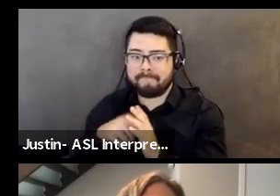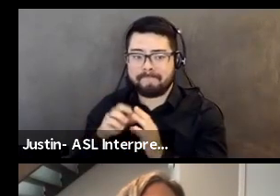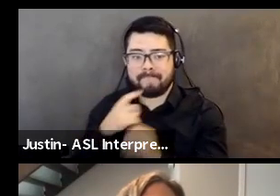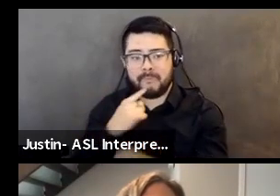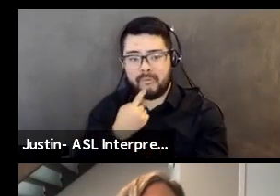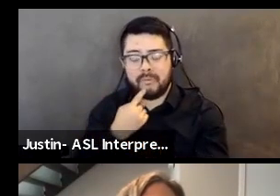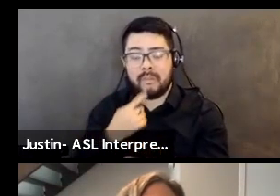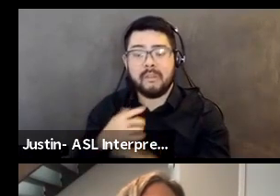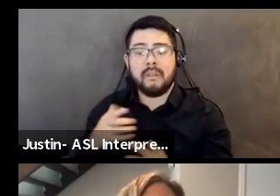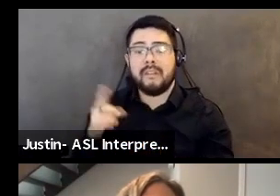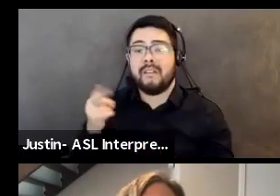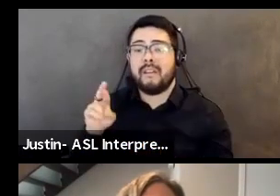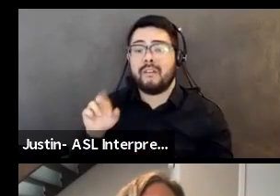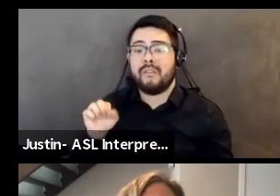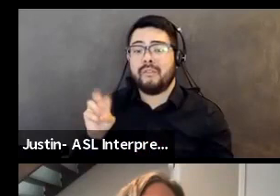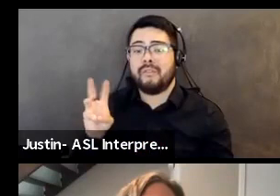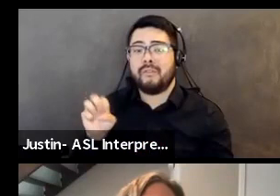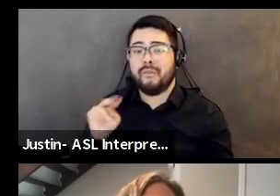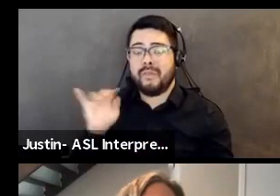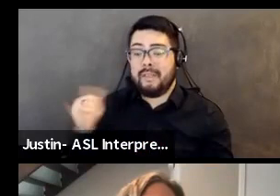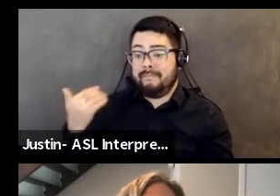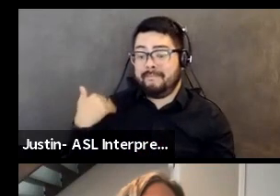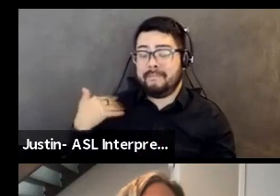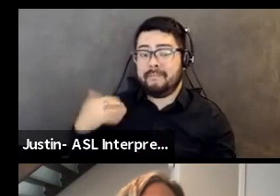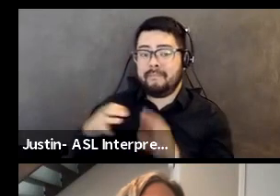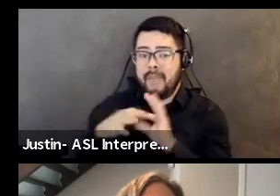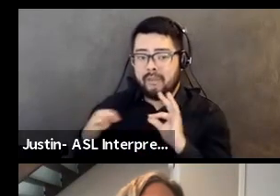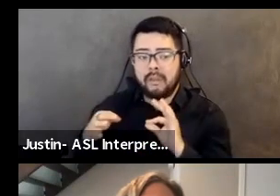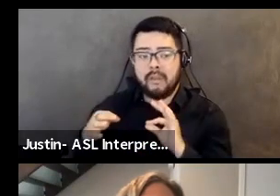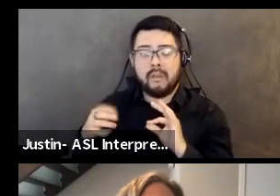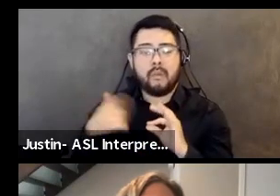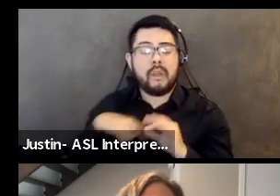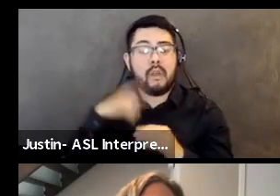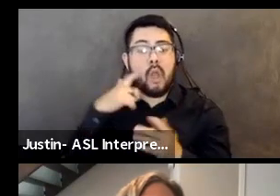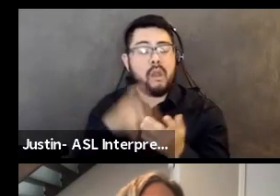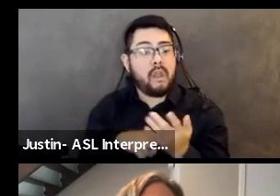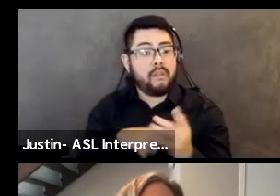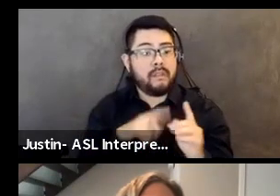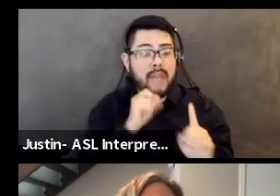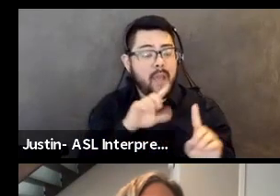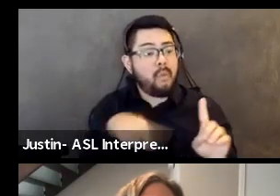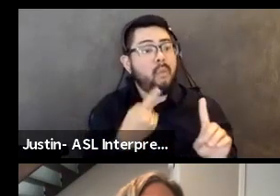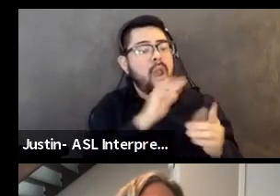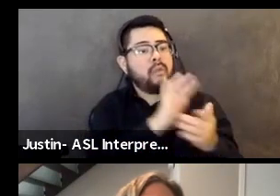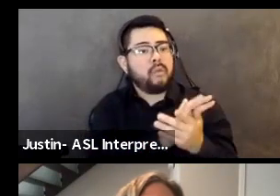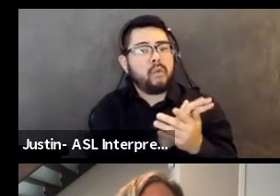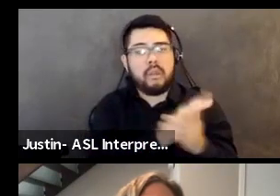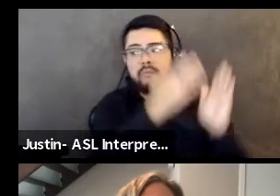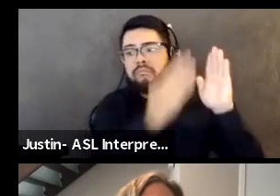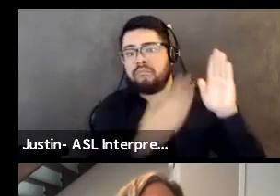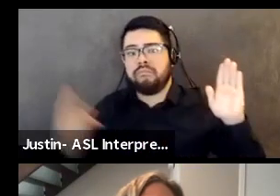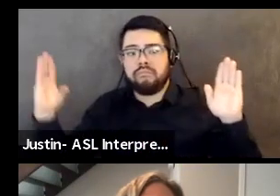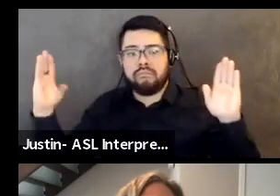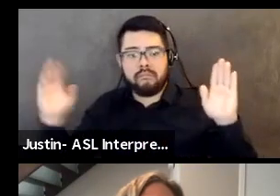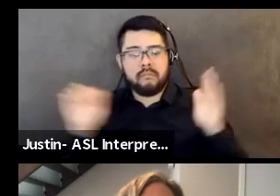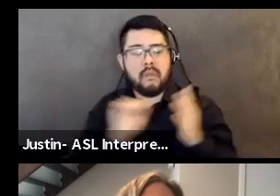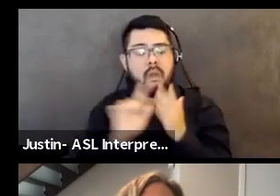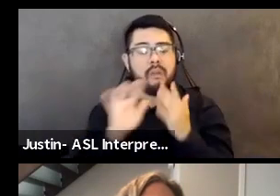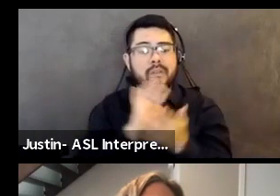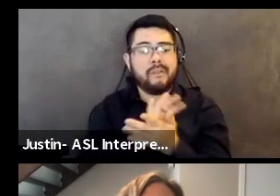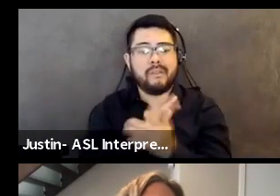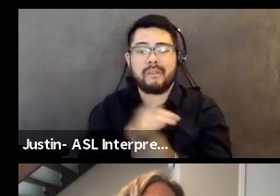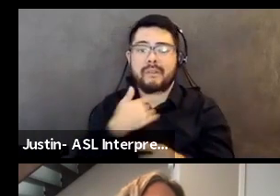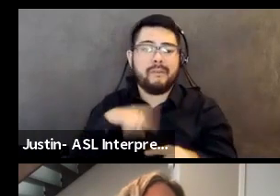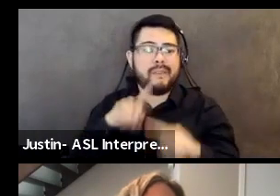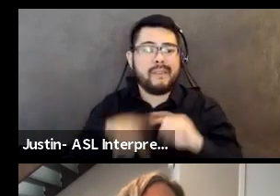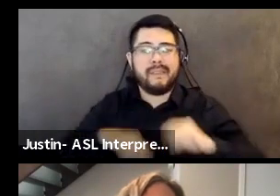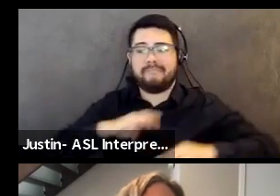as dr sweeney had said earlier we find this throughout the district and we don't have enough capital resources to meet our capital